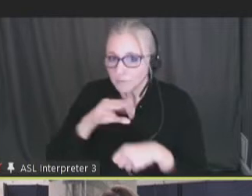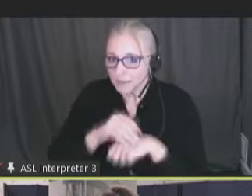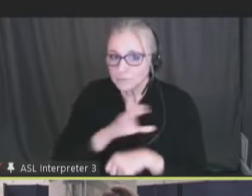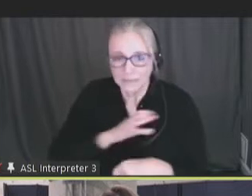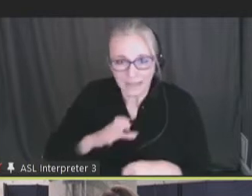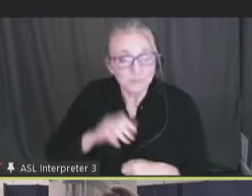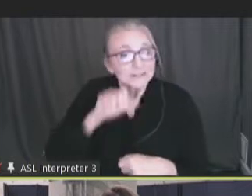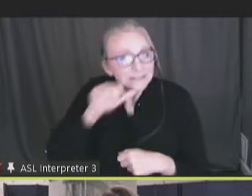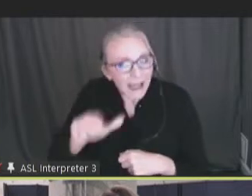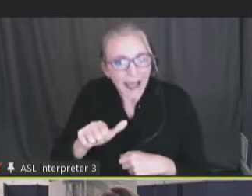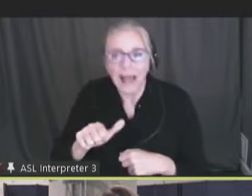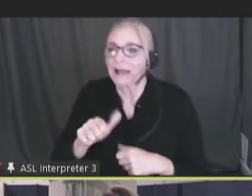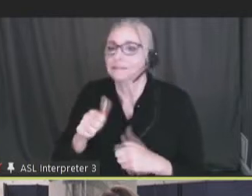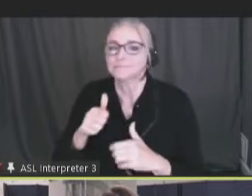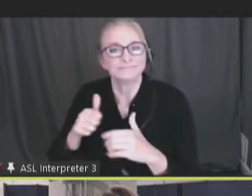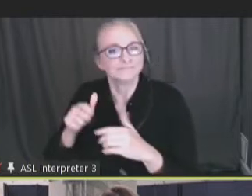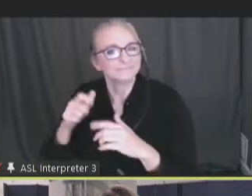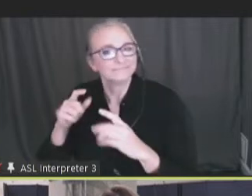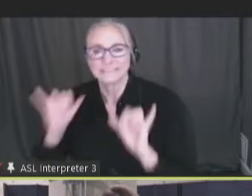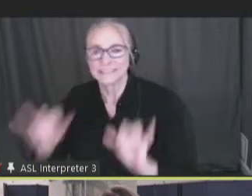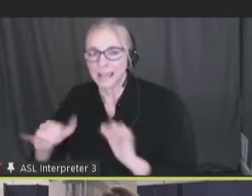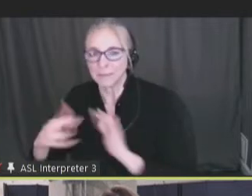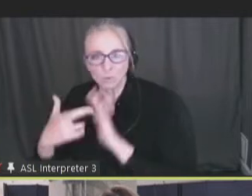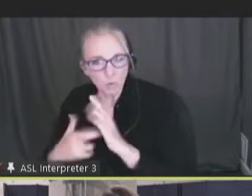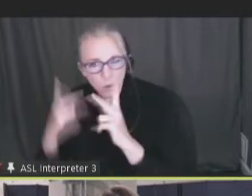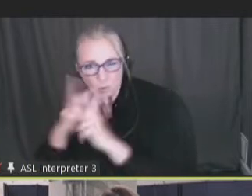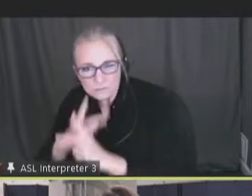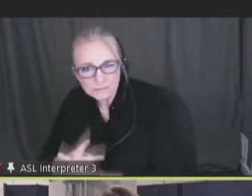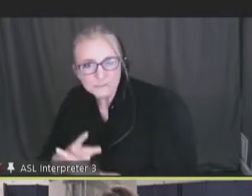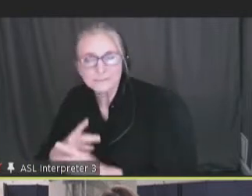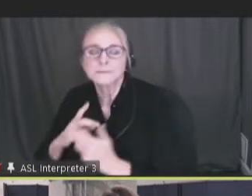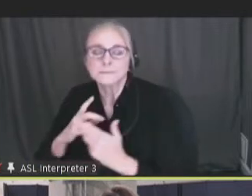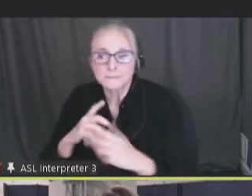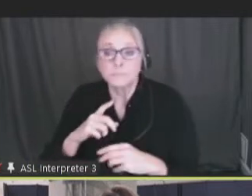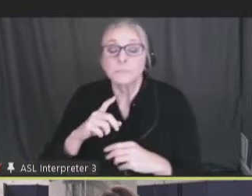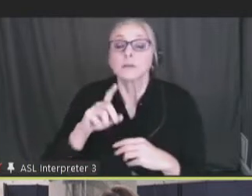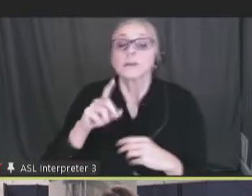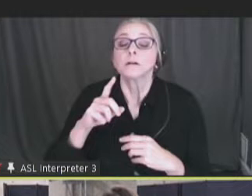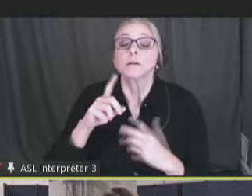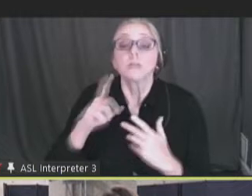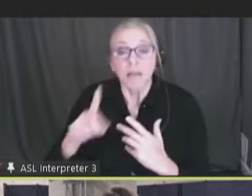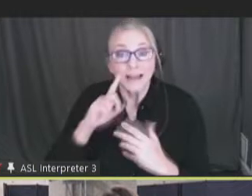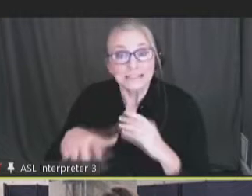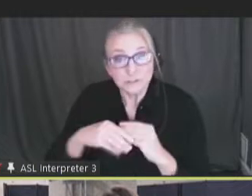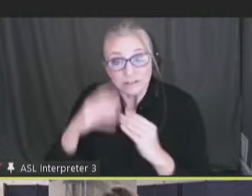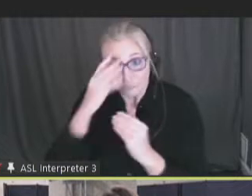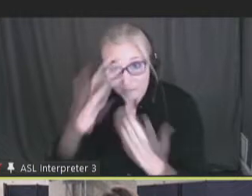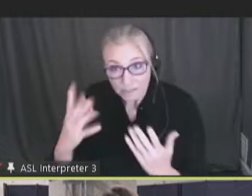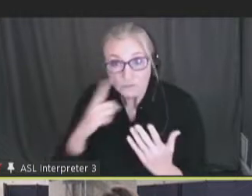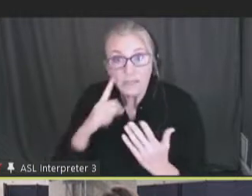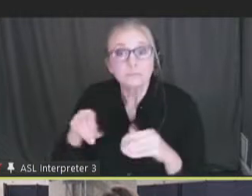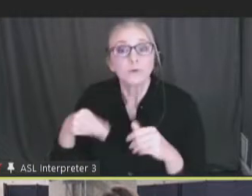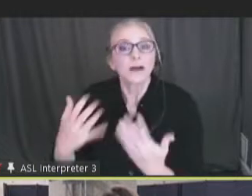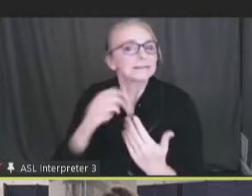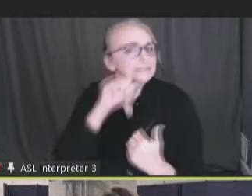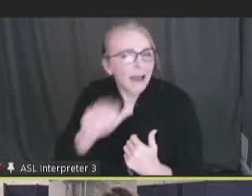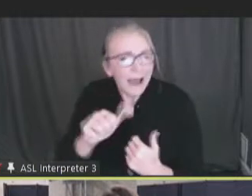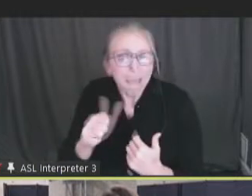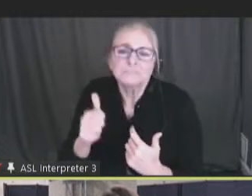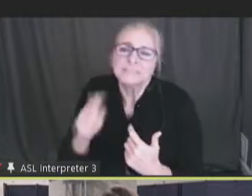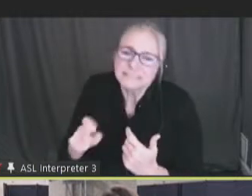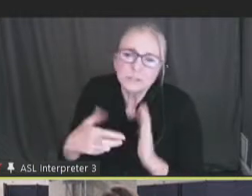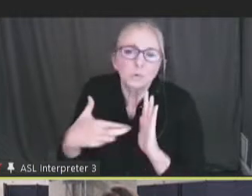and are not subject to the same FACA rules as the voting members. Additionally, the information provided at this meeting does not necessarily